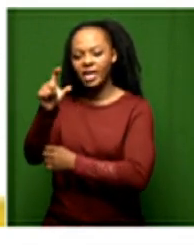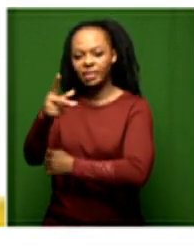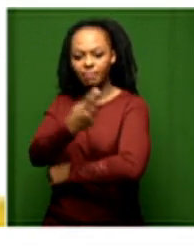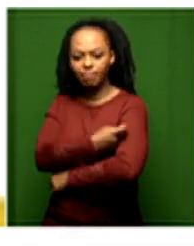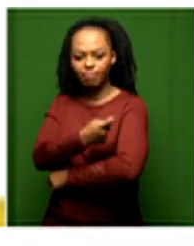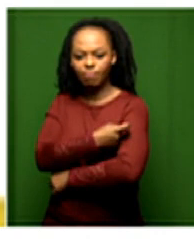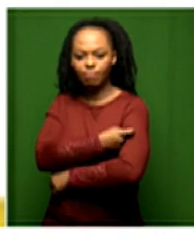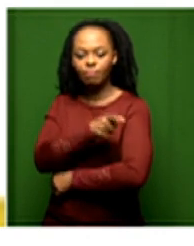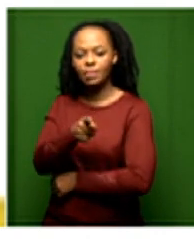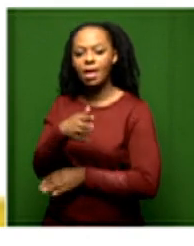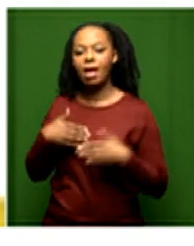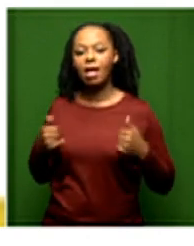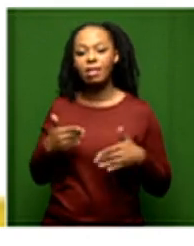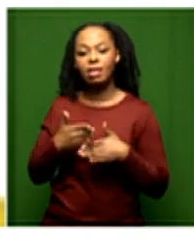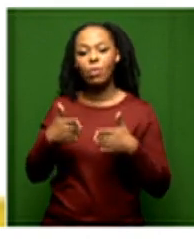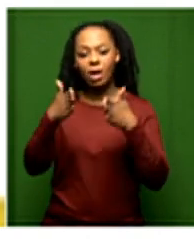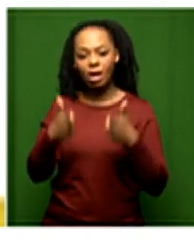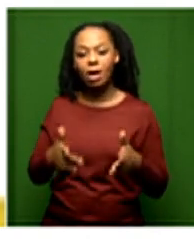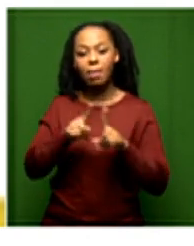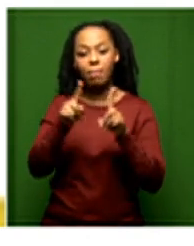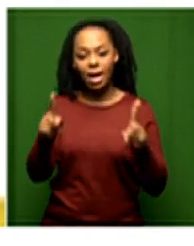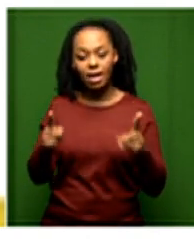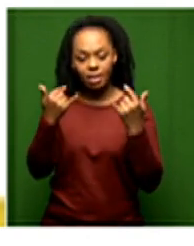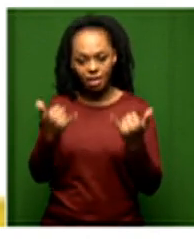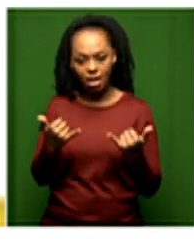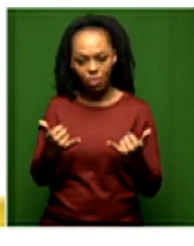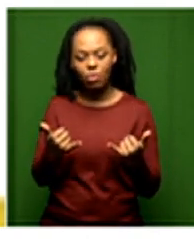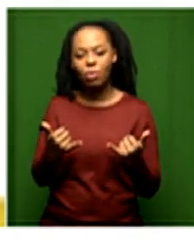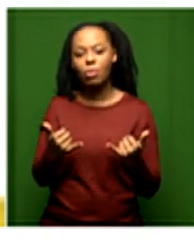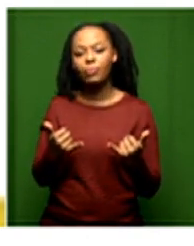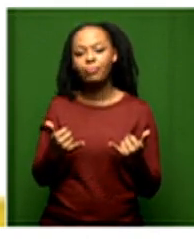medical healthcare workers. But what we expect is that